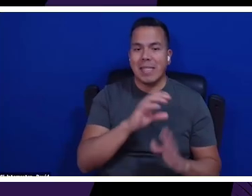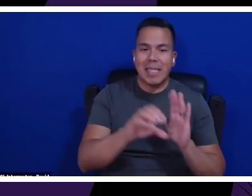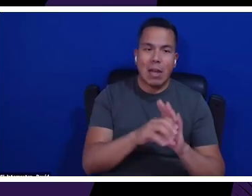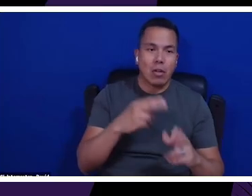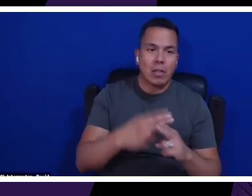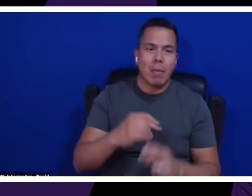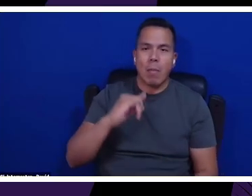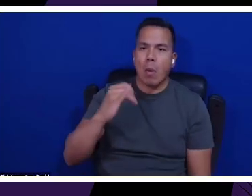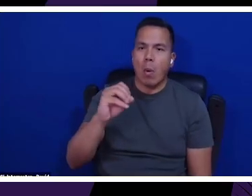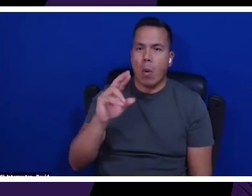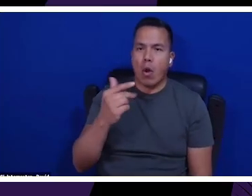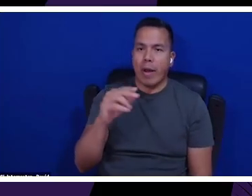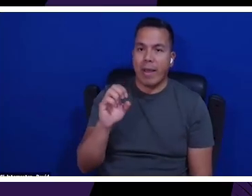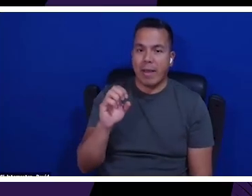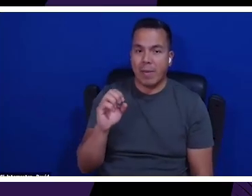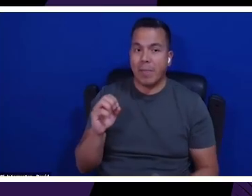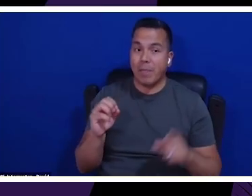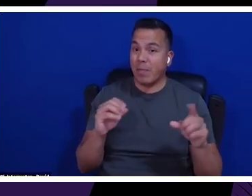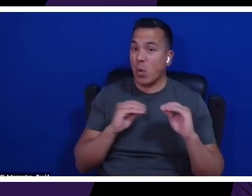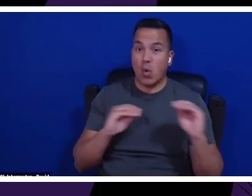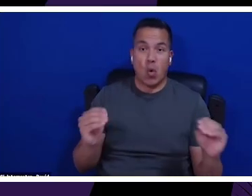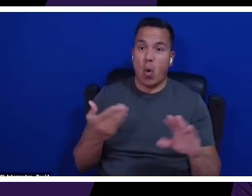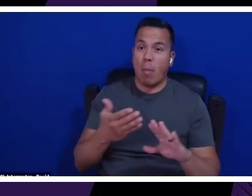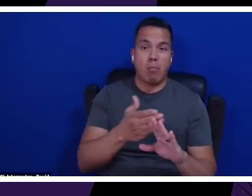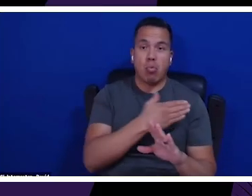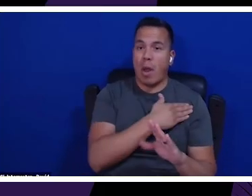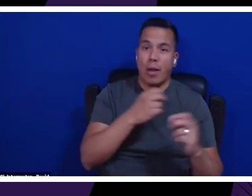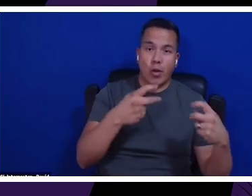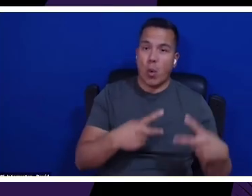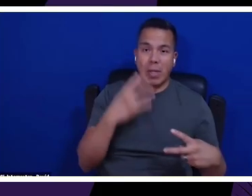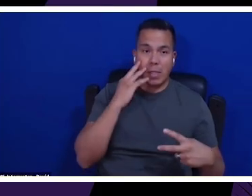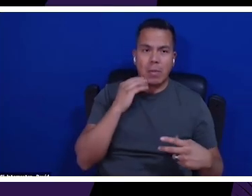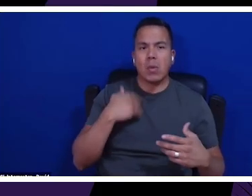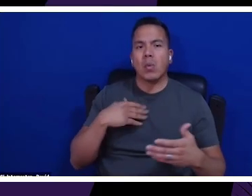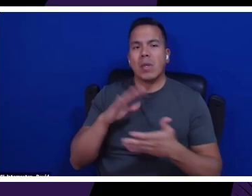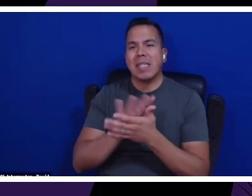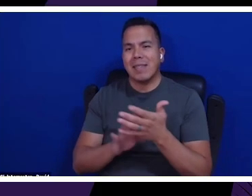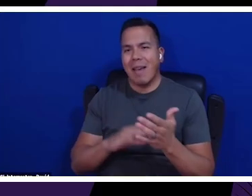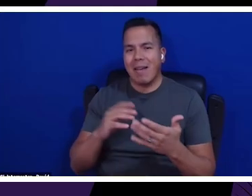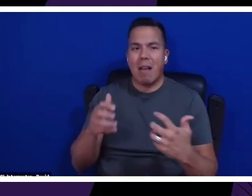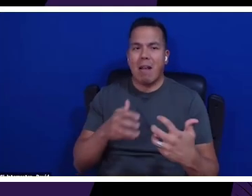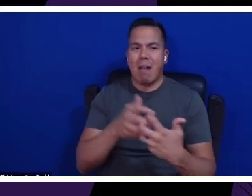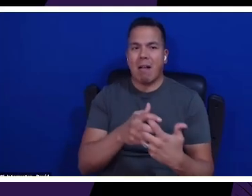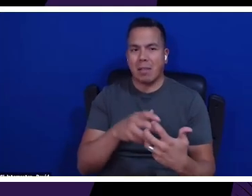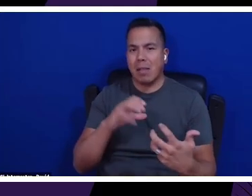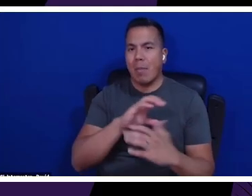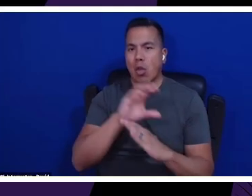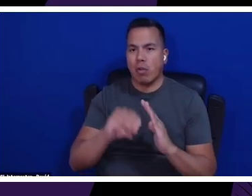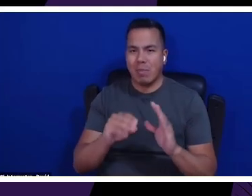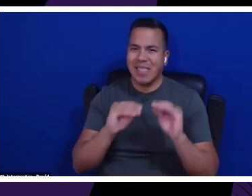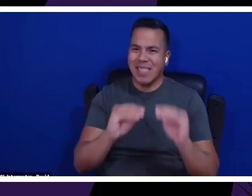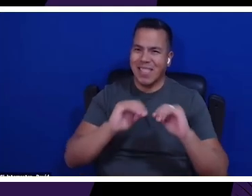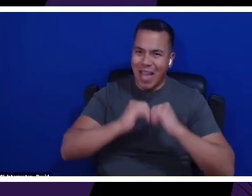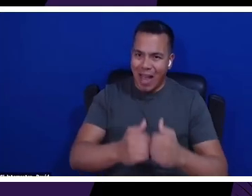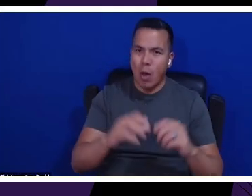Jorge. Since Jorge didn't have prior coding experiences, we designed a custom curriculum to teach him how to code in P5.